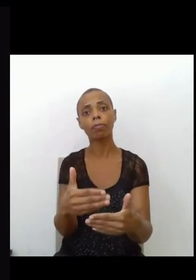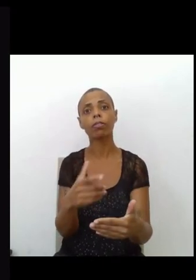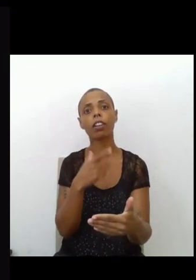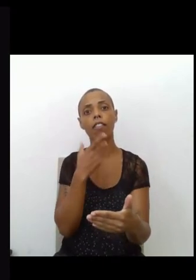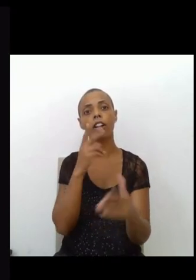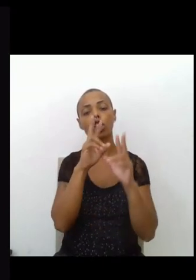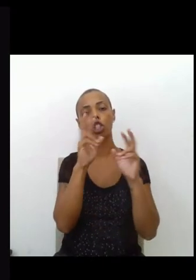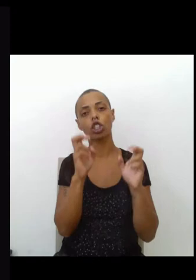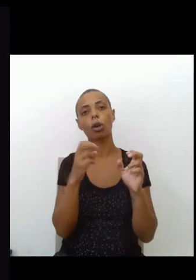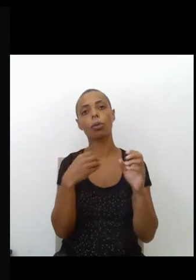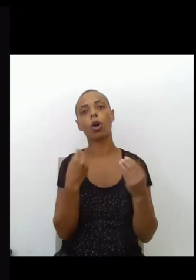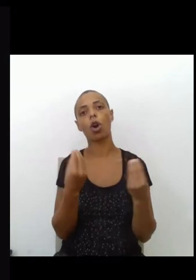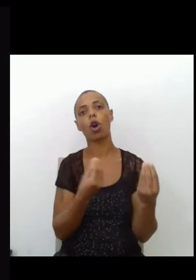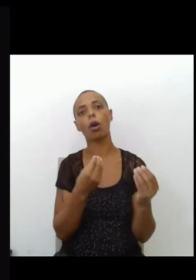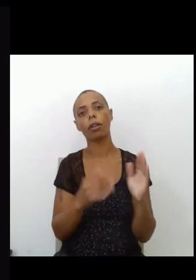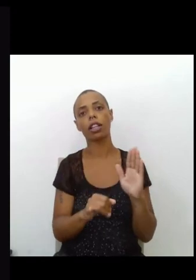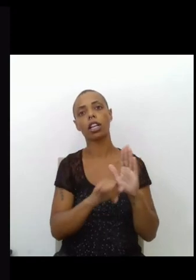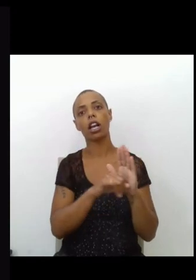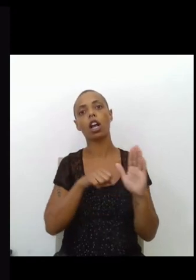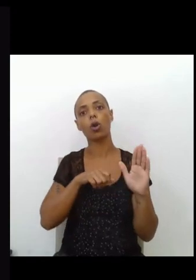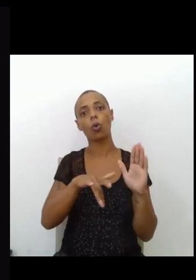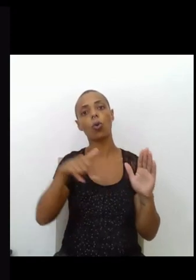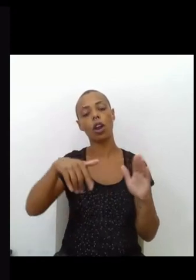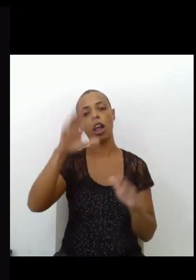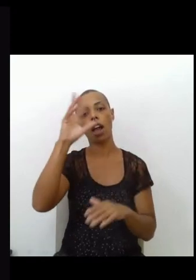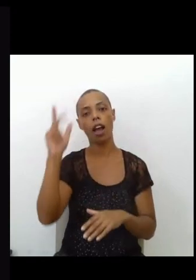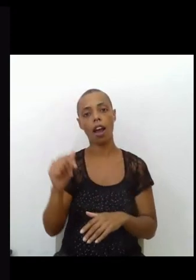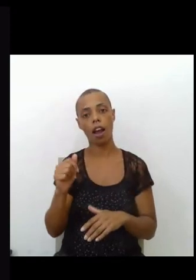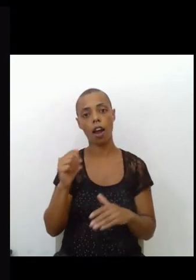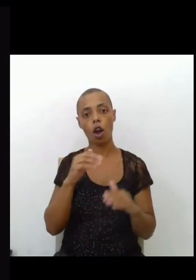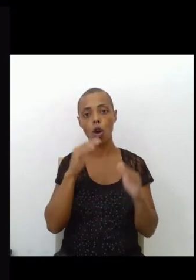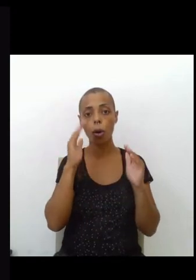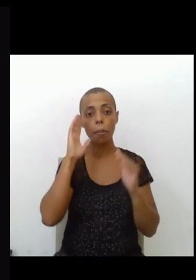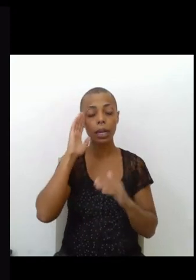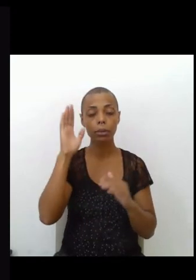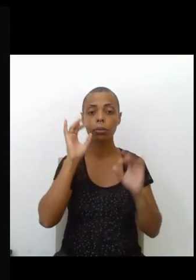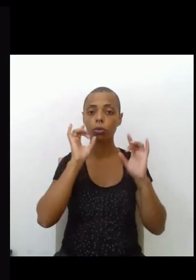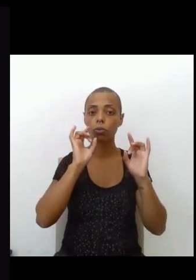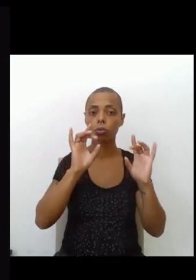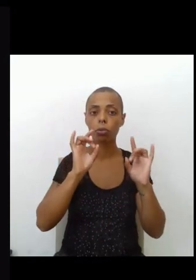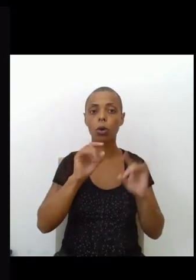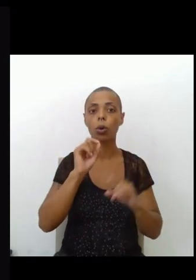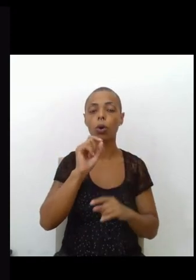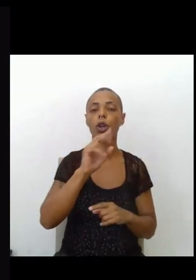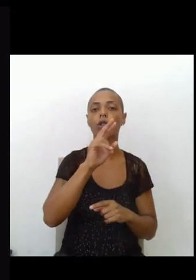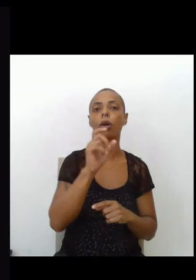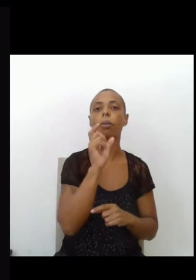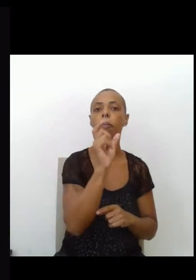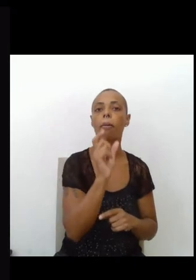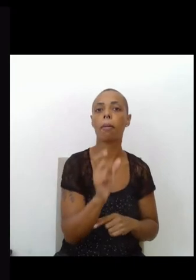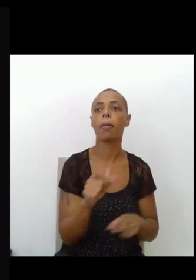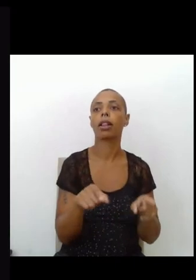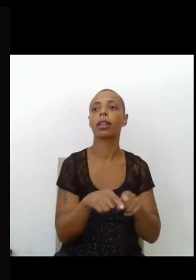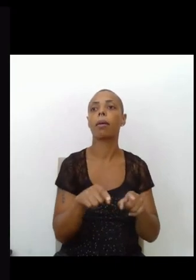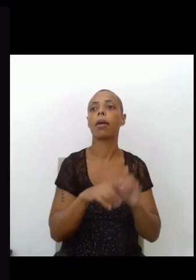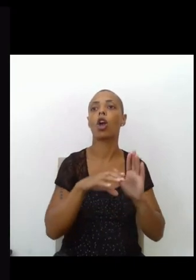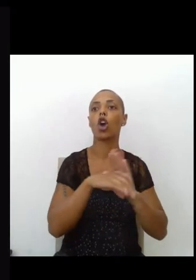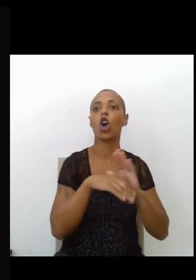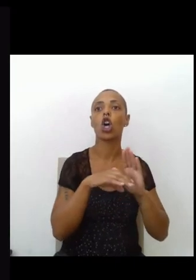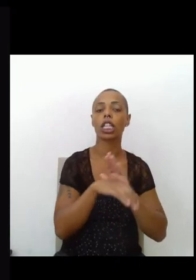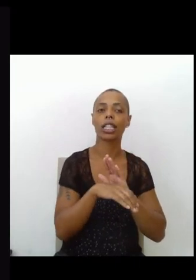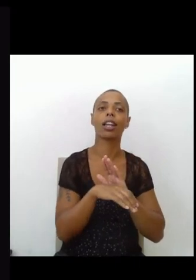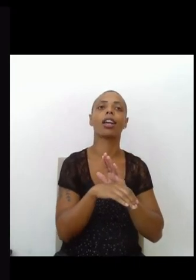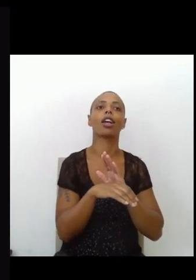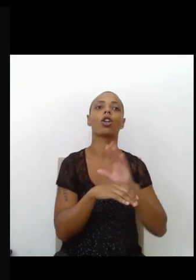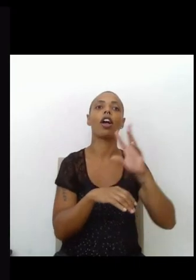particular attention to African terms and Concepts that Express fluidity and diversity